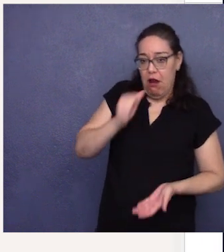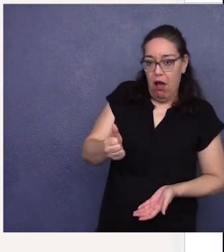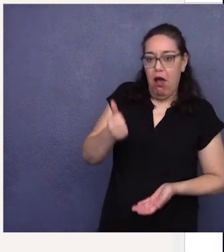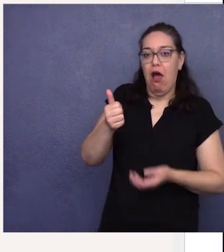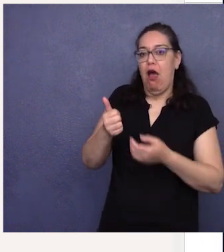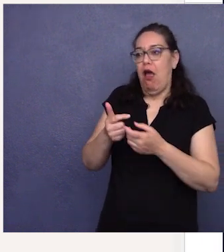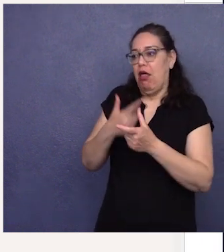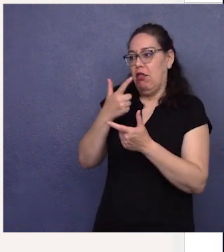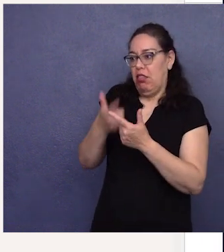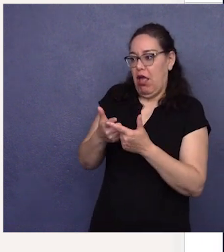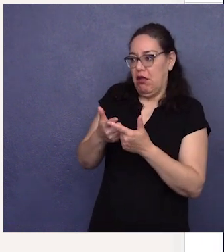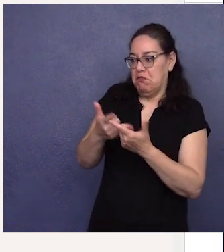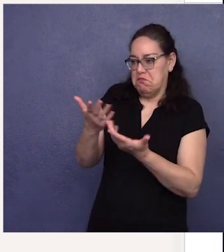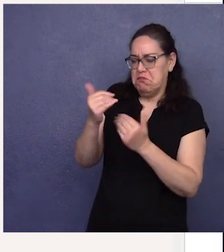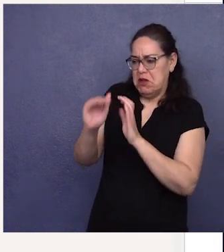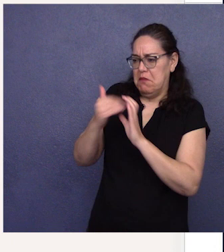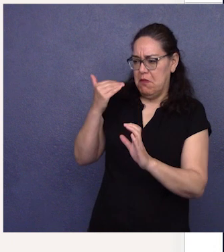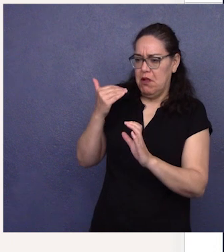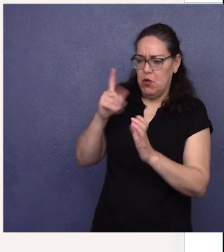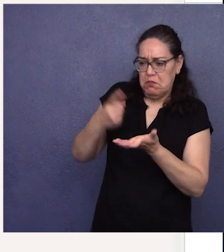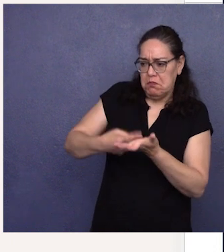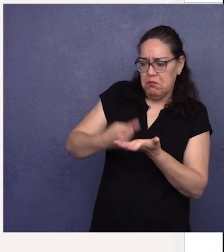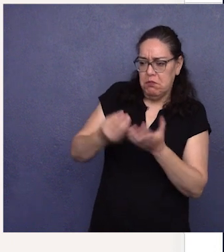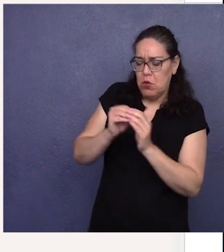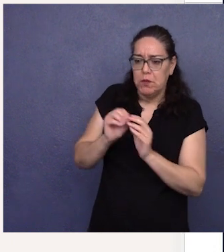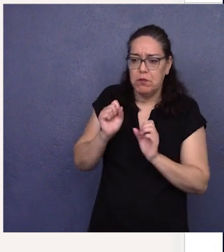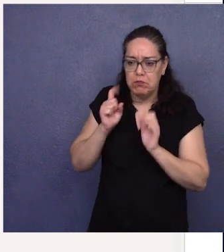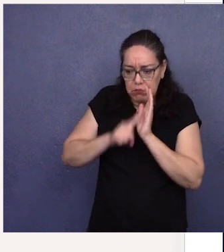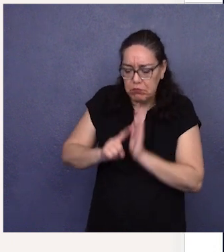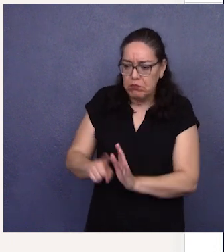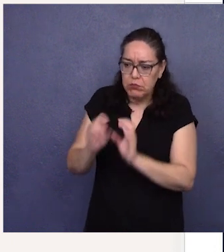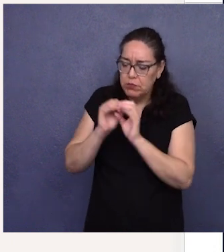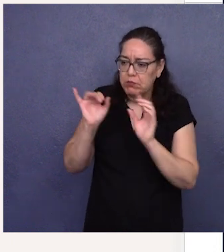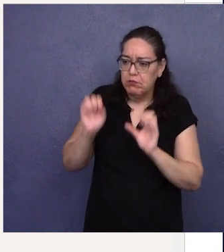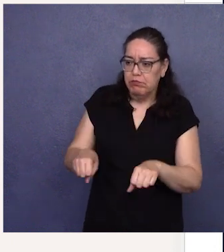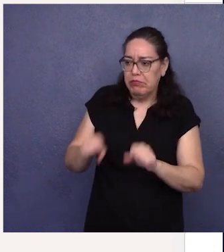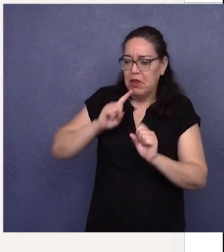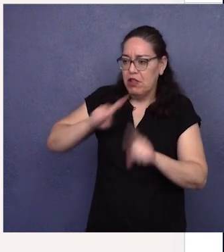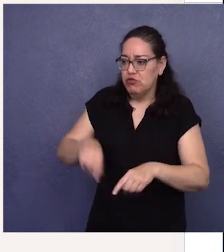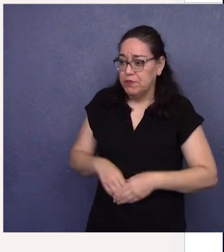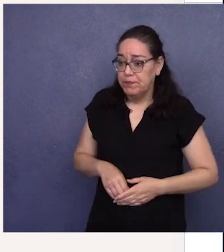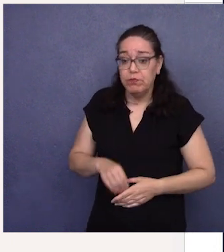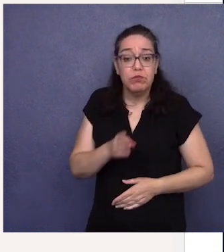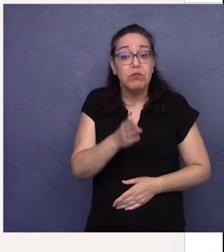send us an email and we will answer that question for you. Are there any other